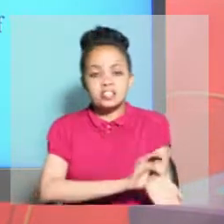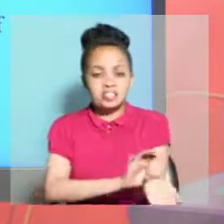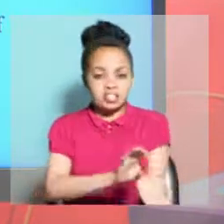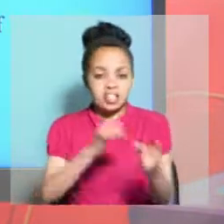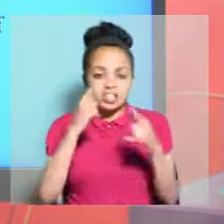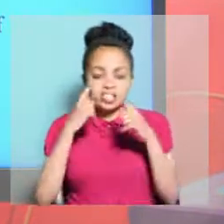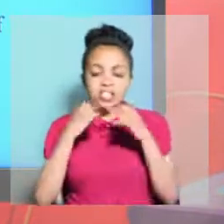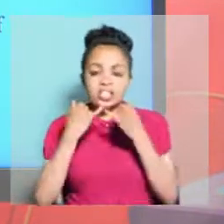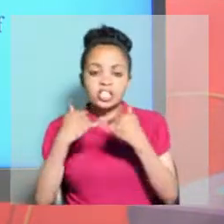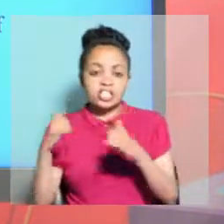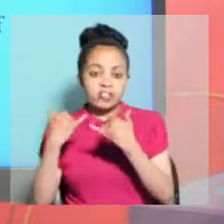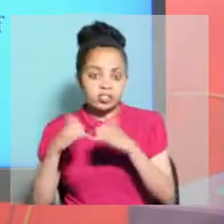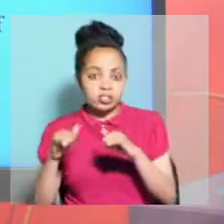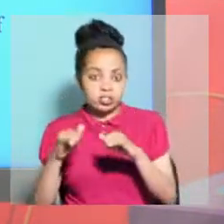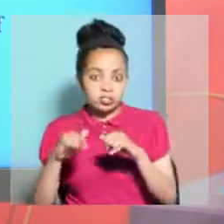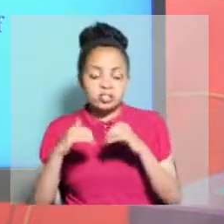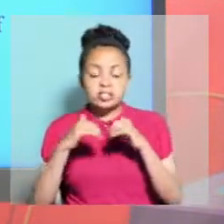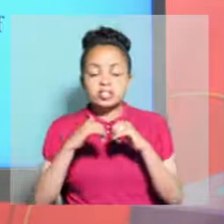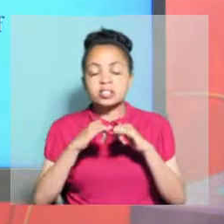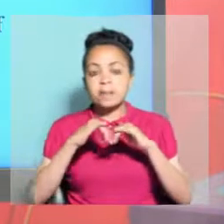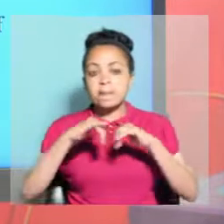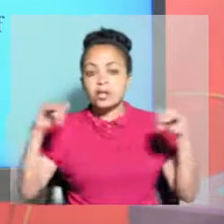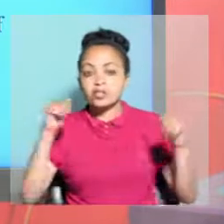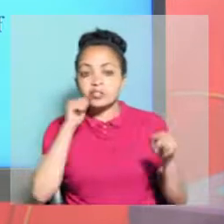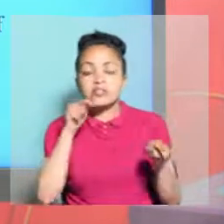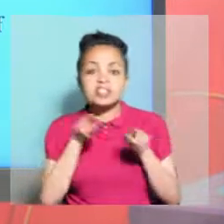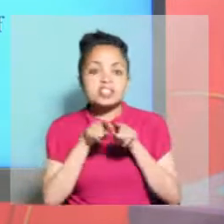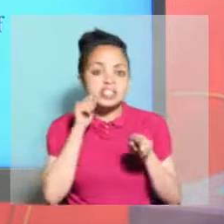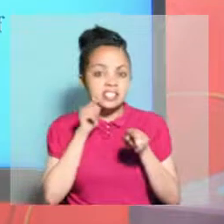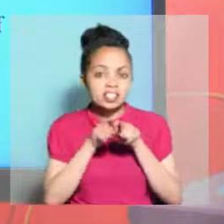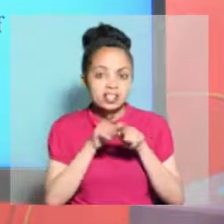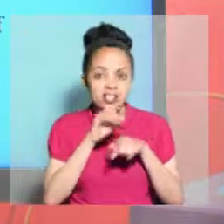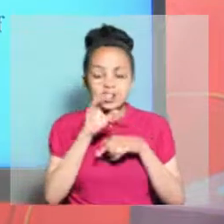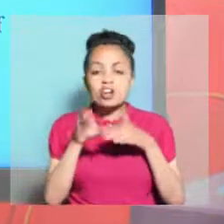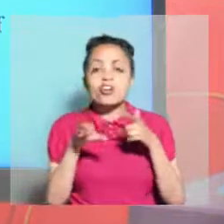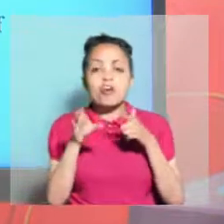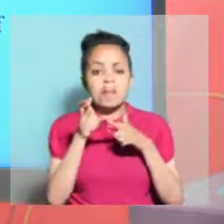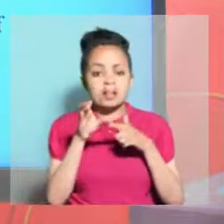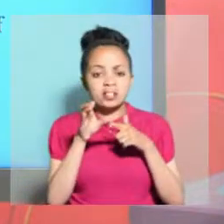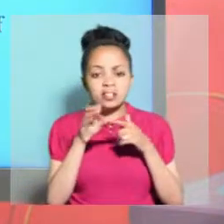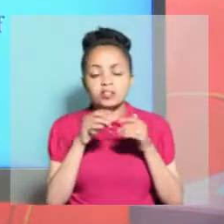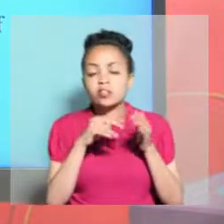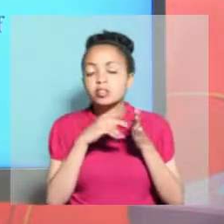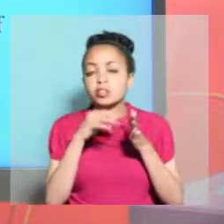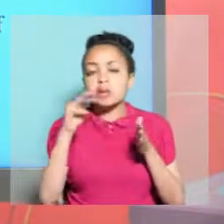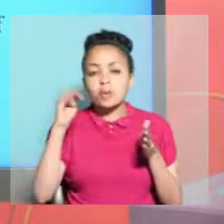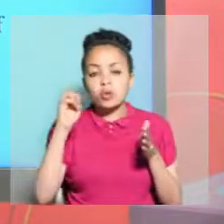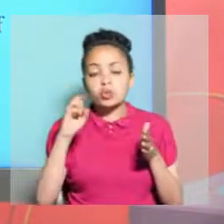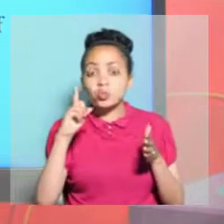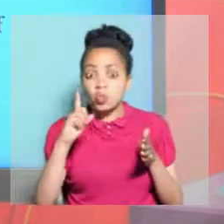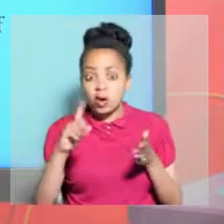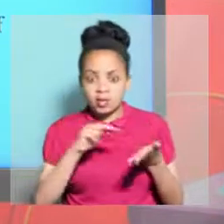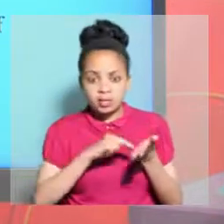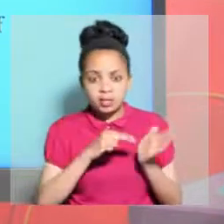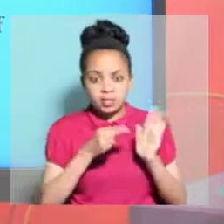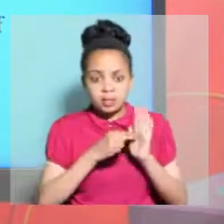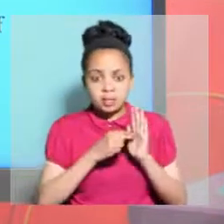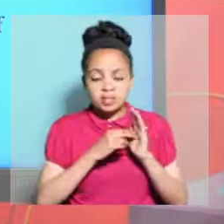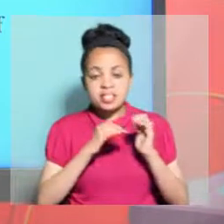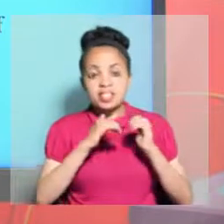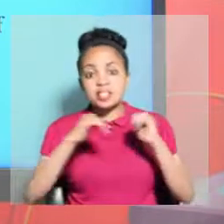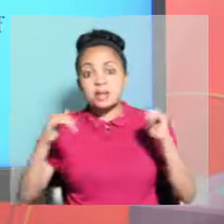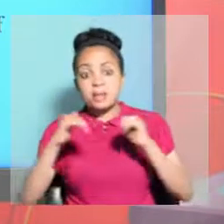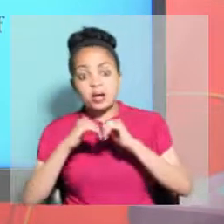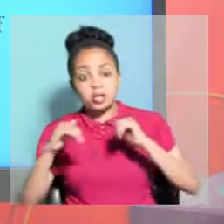the separation of sister chromatids. When we say meiosis I, it evolves with the separation